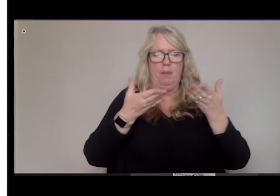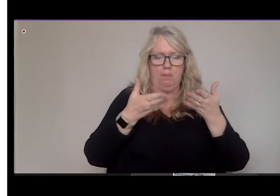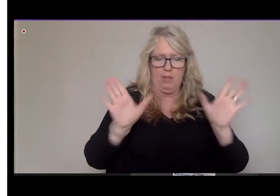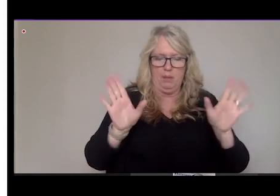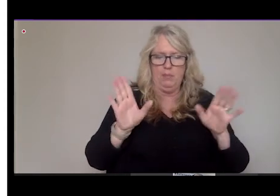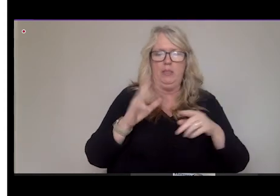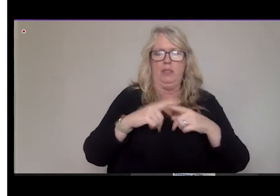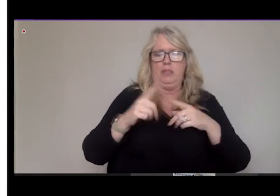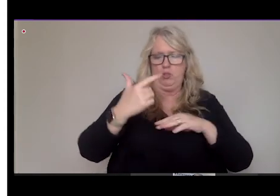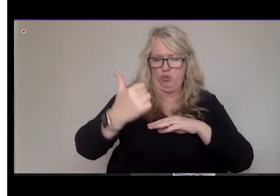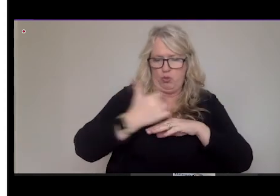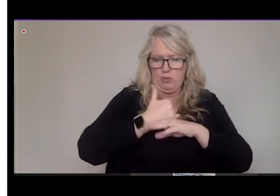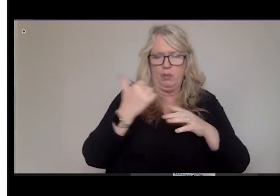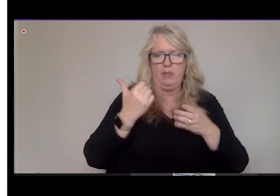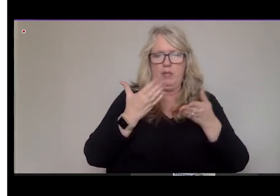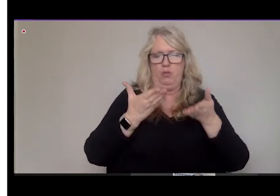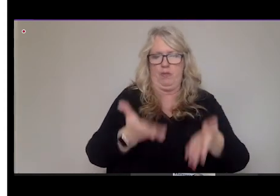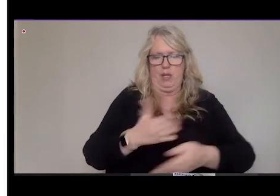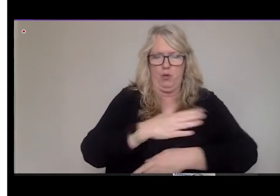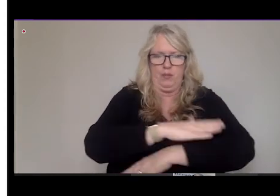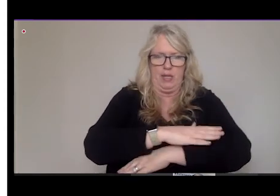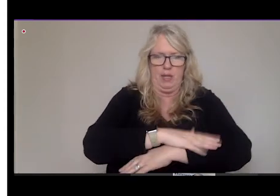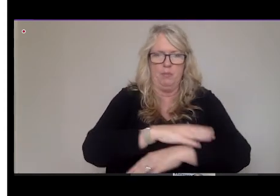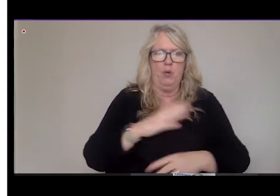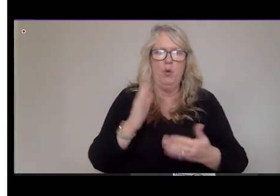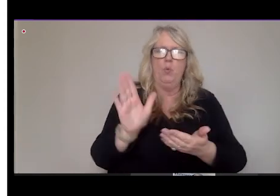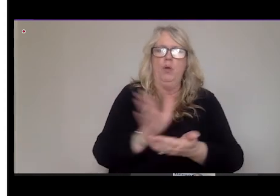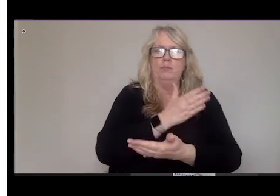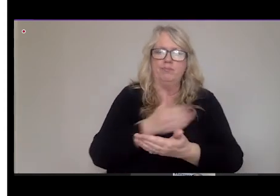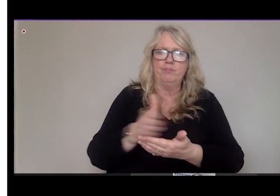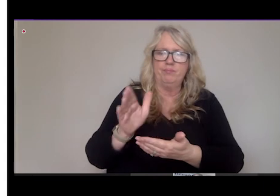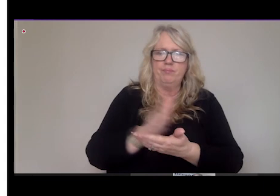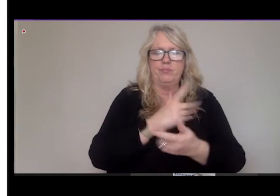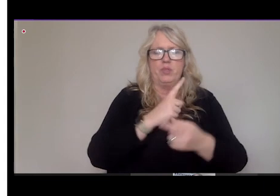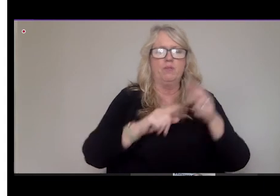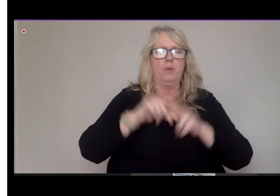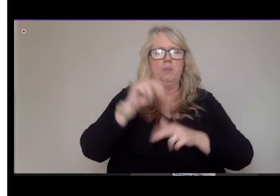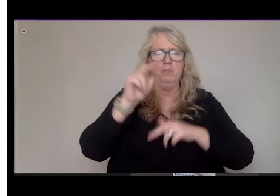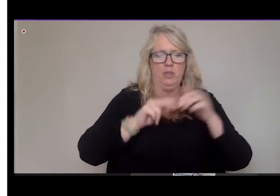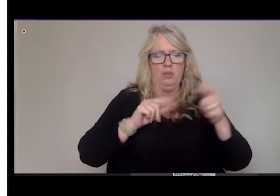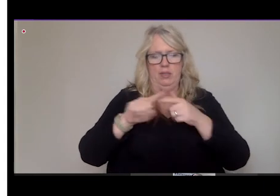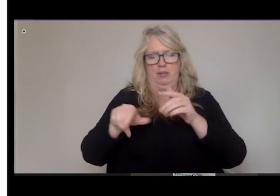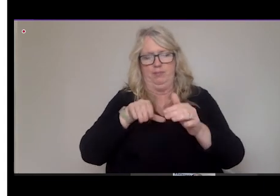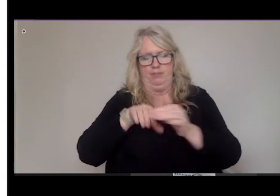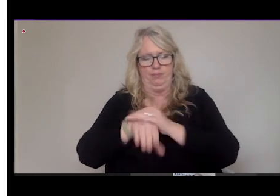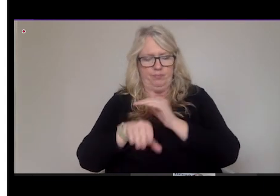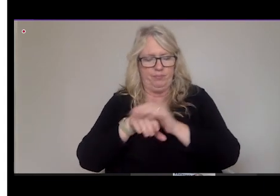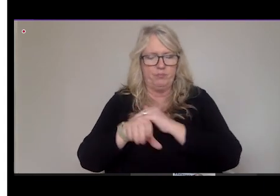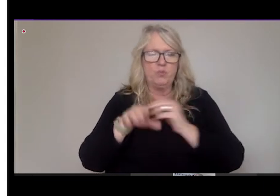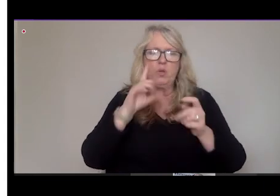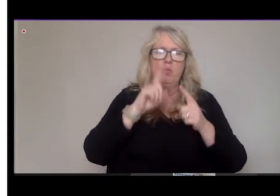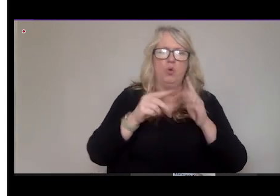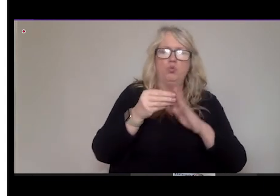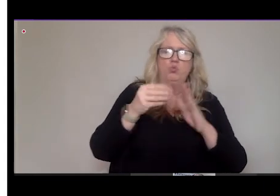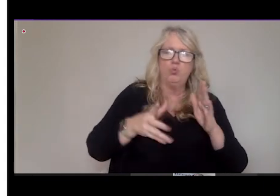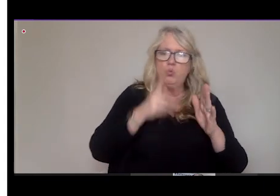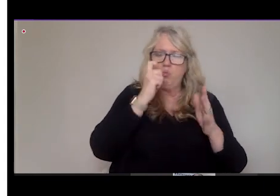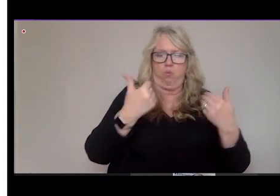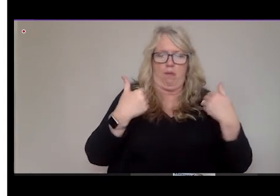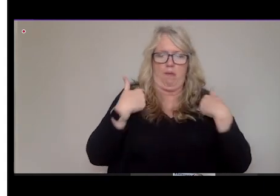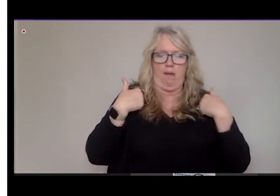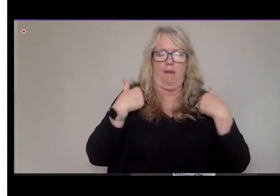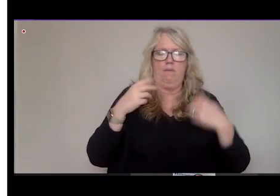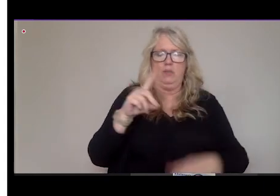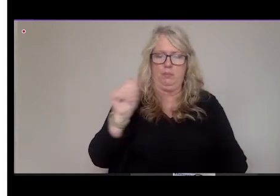car. And then public transportation is at the table. And I call this continuum, building an accessible transportation